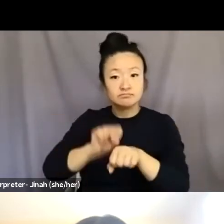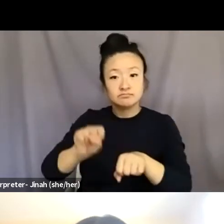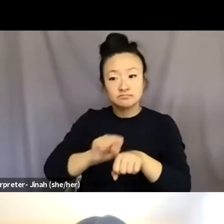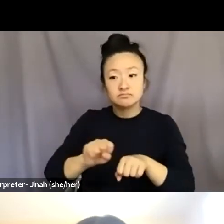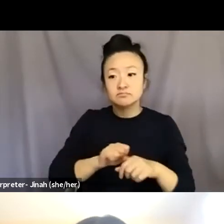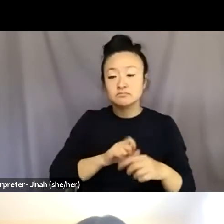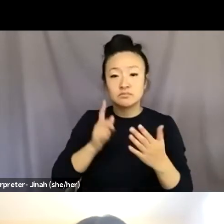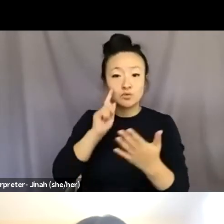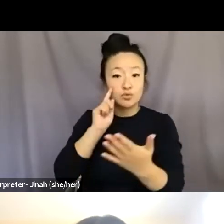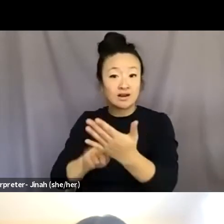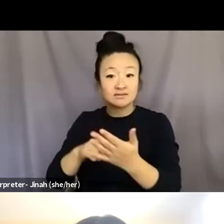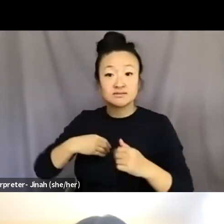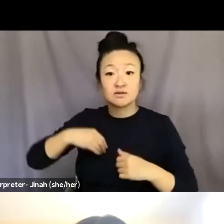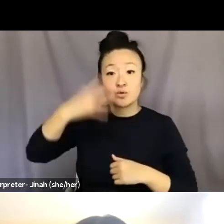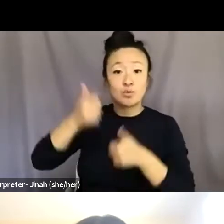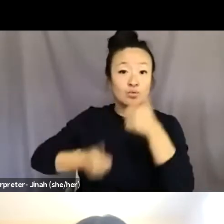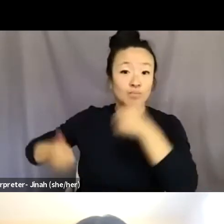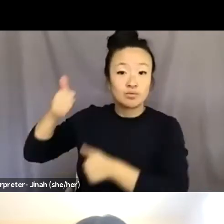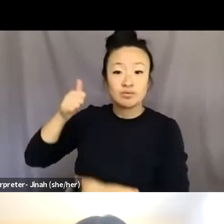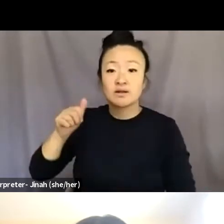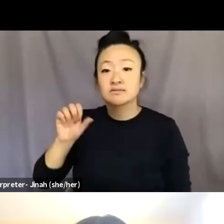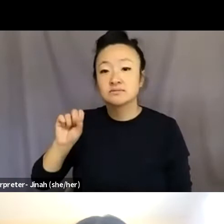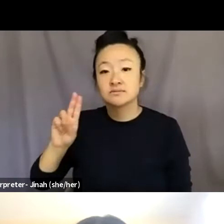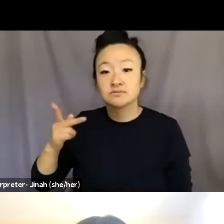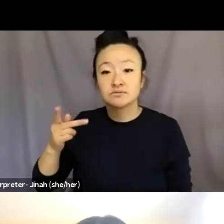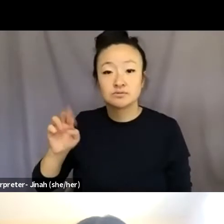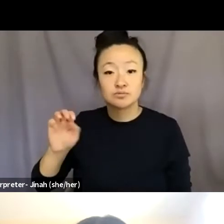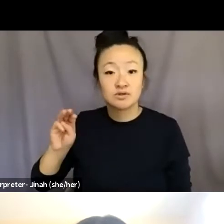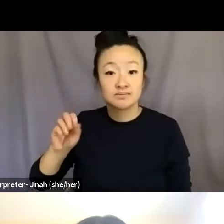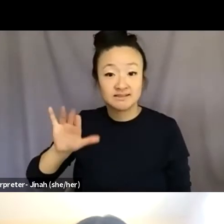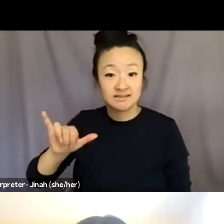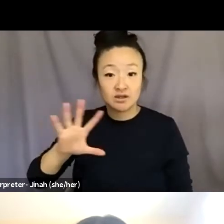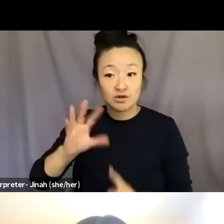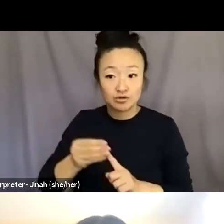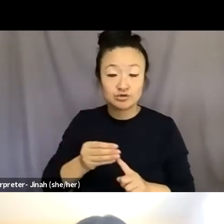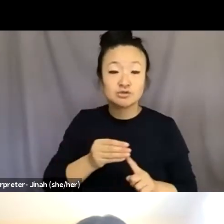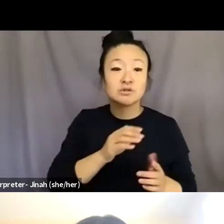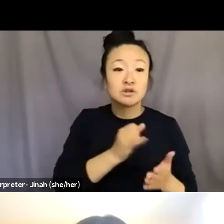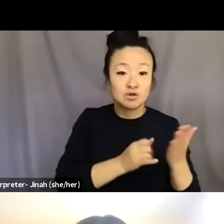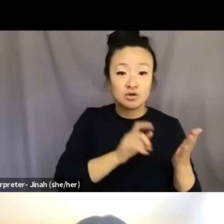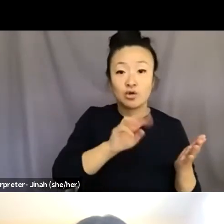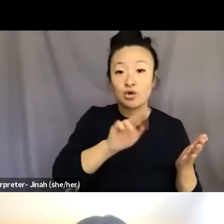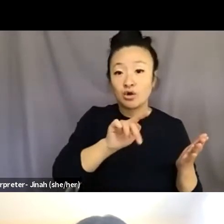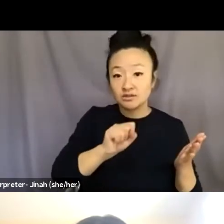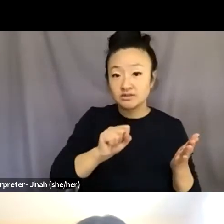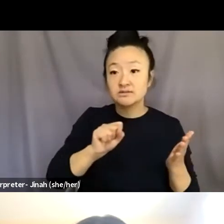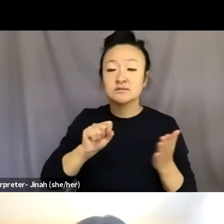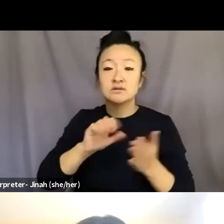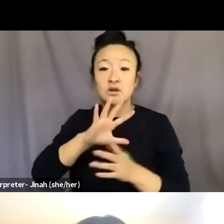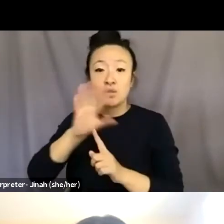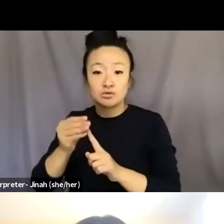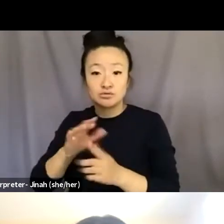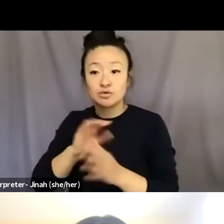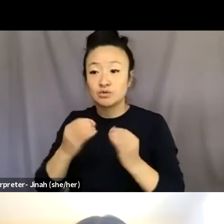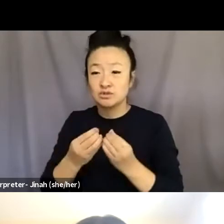recognizing white supremacy culture in arts and cultural organizations and the work that remains to